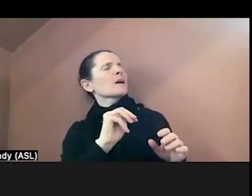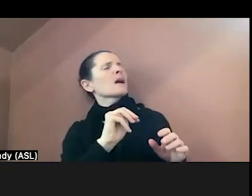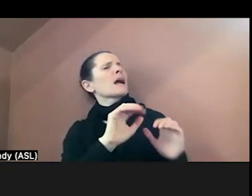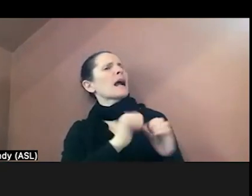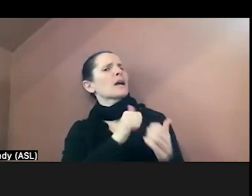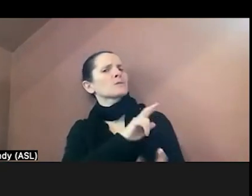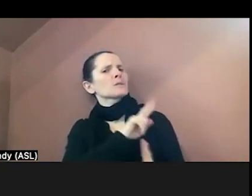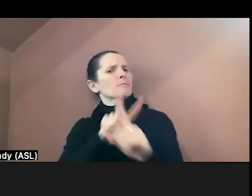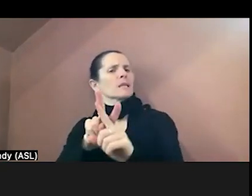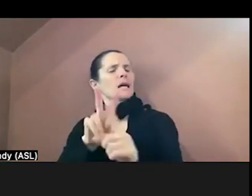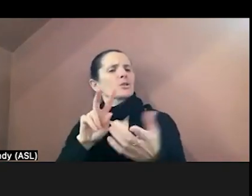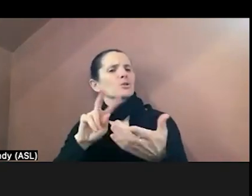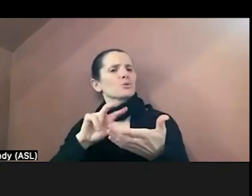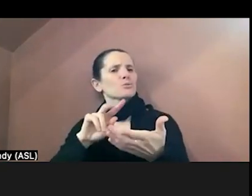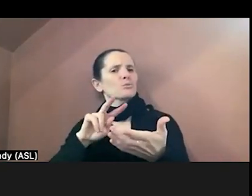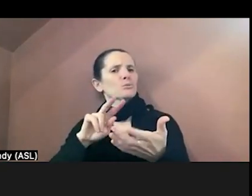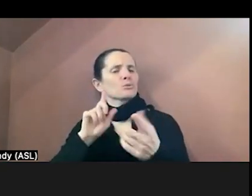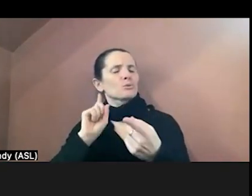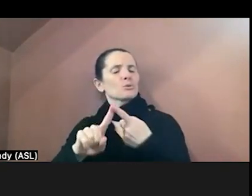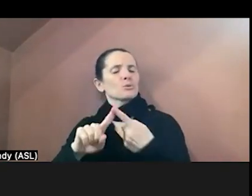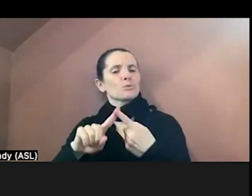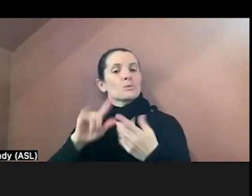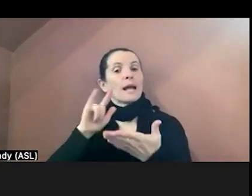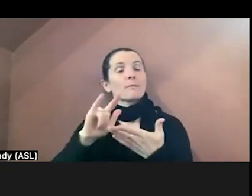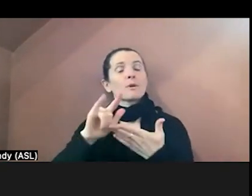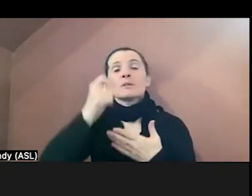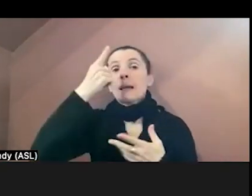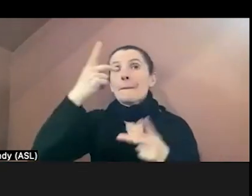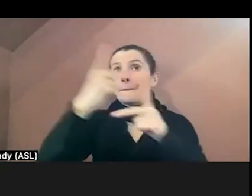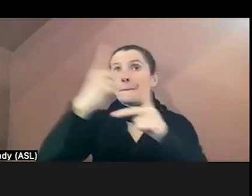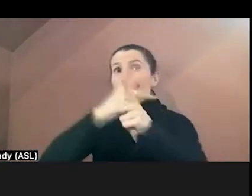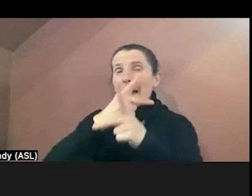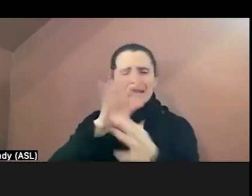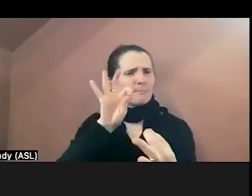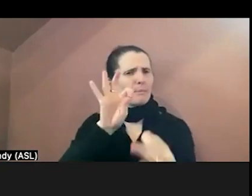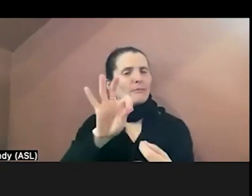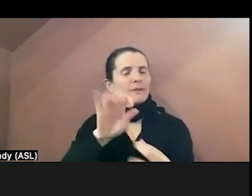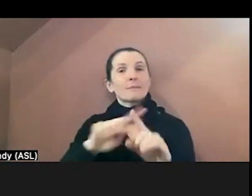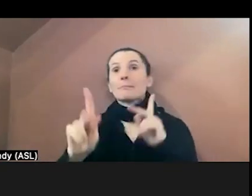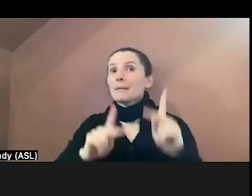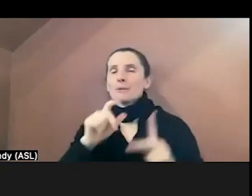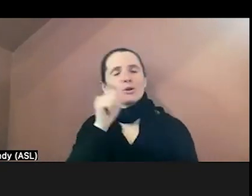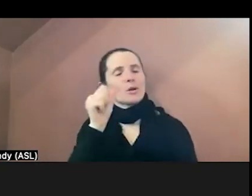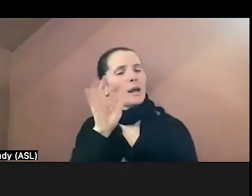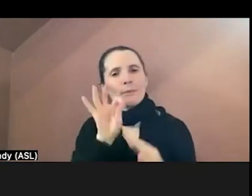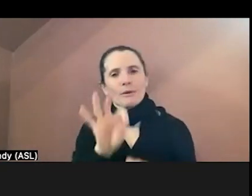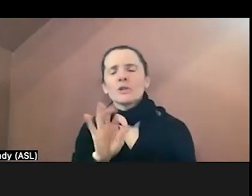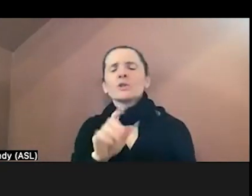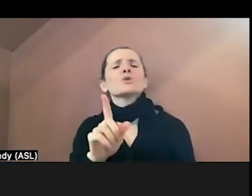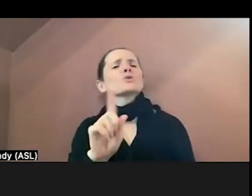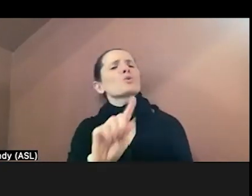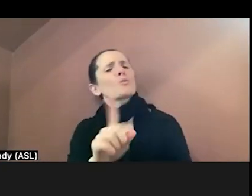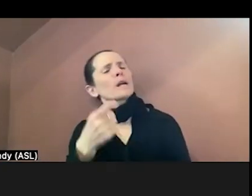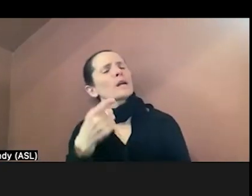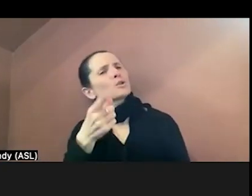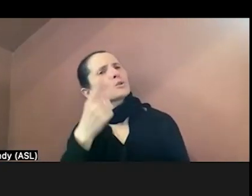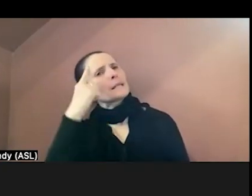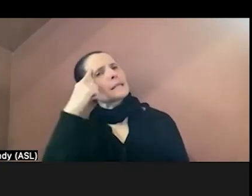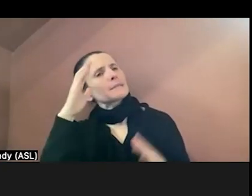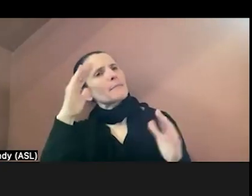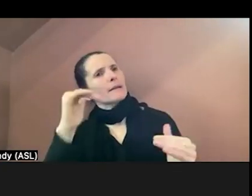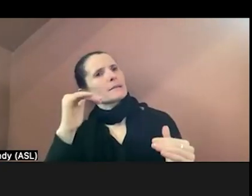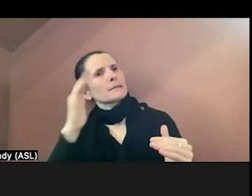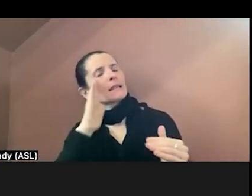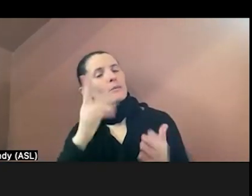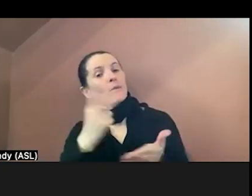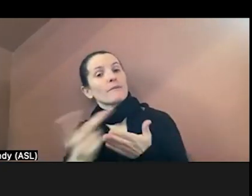not. So what are you expecting? Where are you expecting it to fail? What will be the limit? Or have